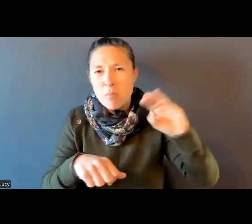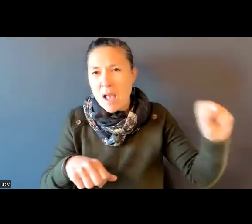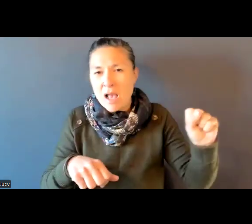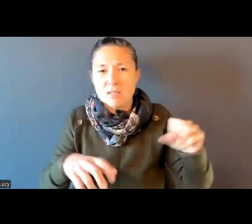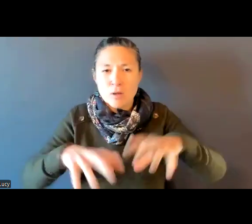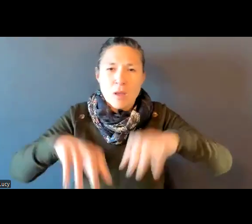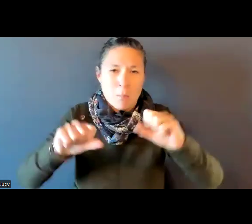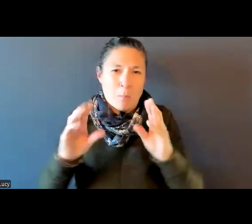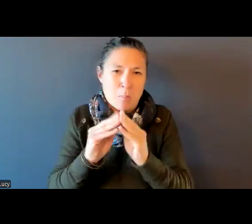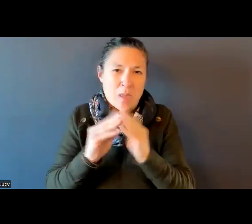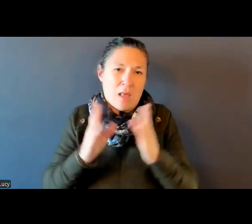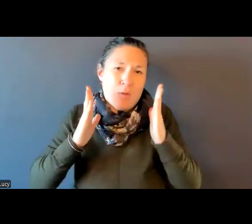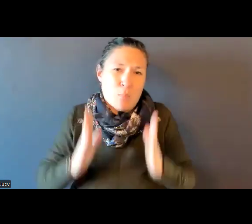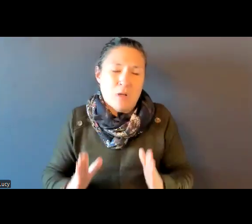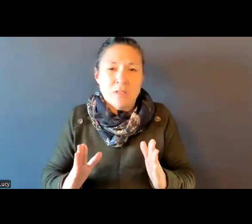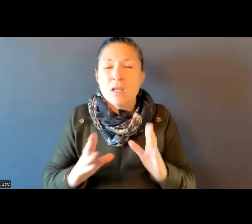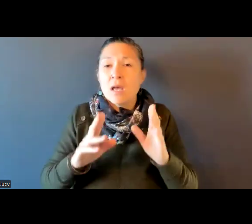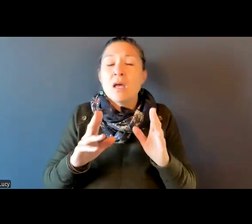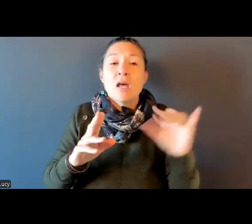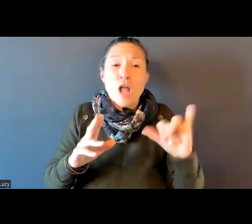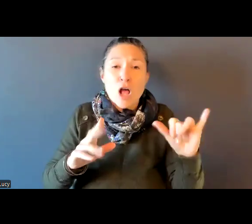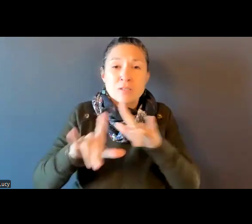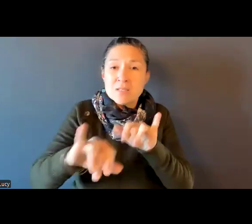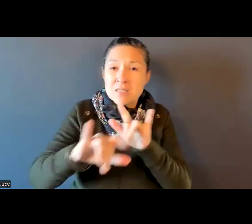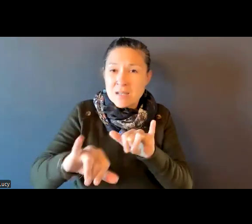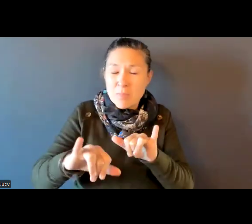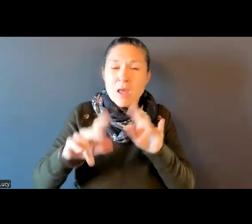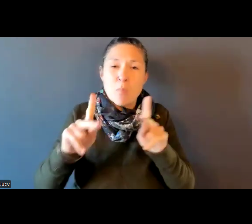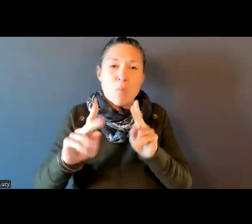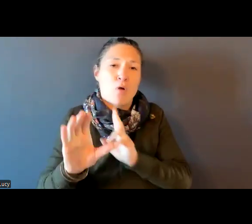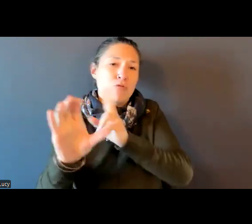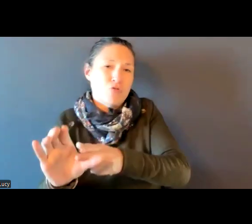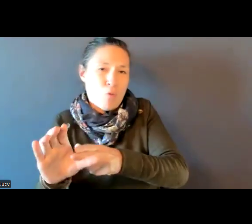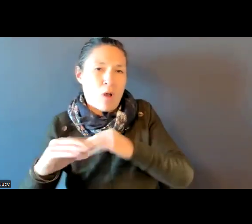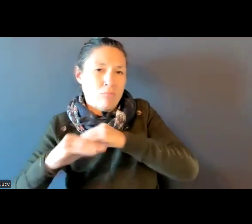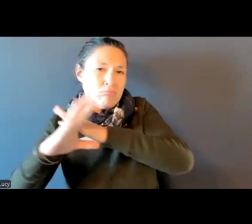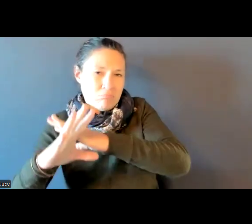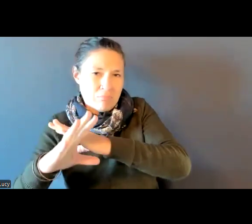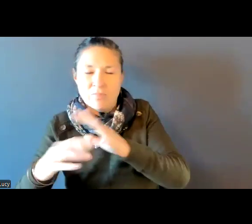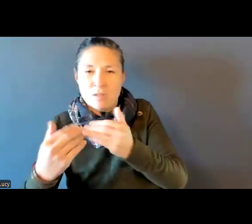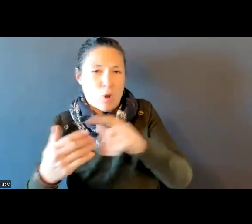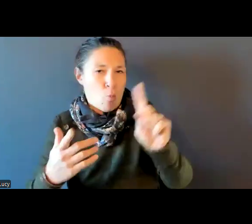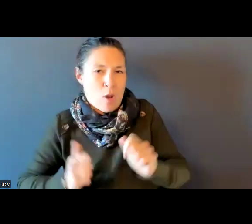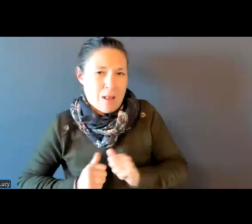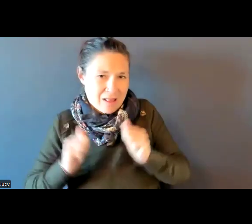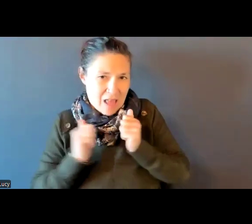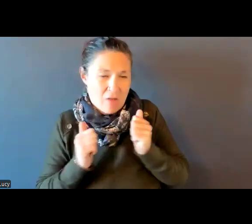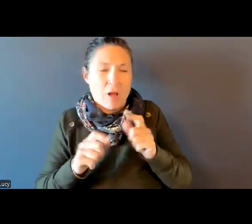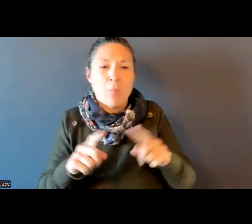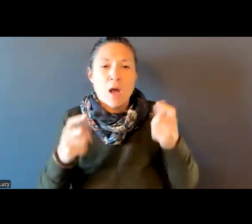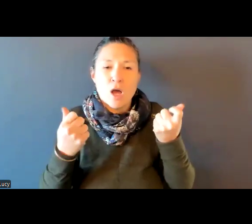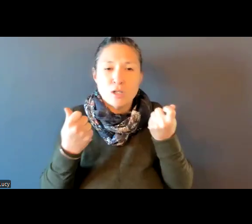folks to join virtually from their communities. So it's a skill